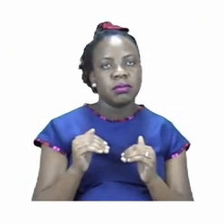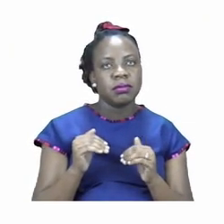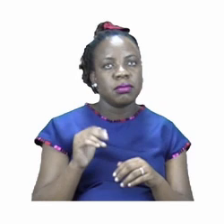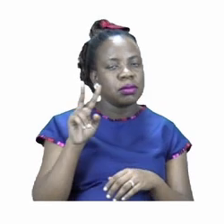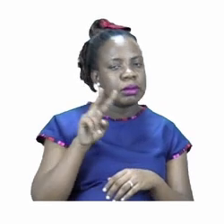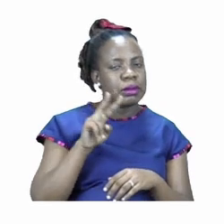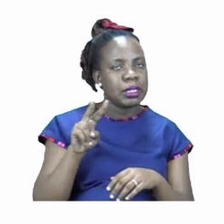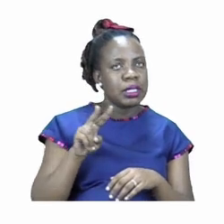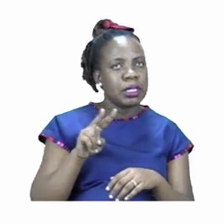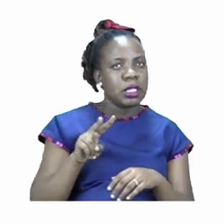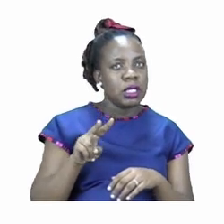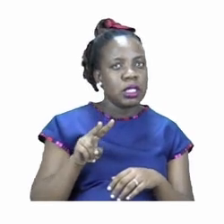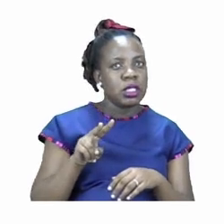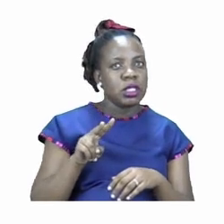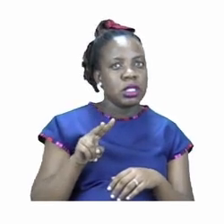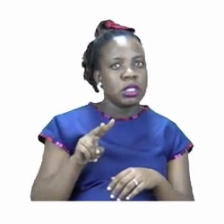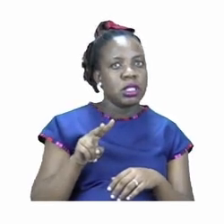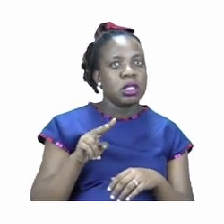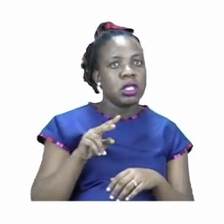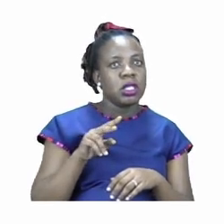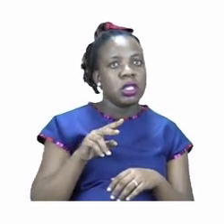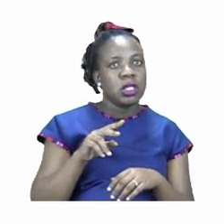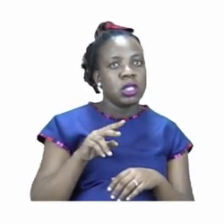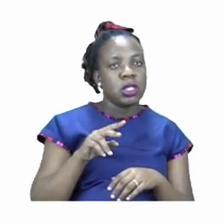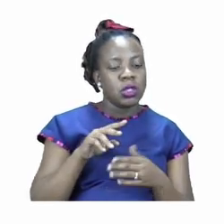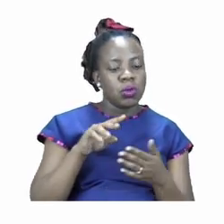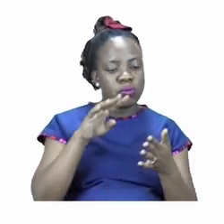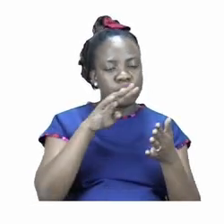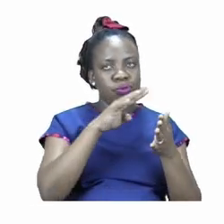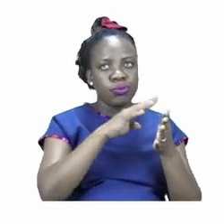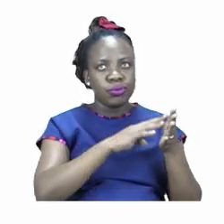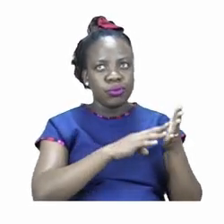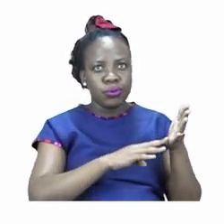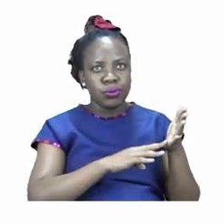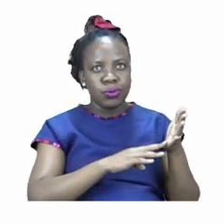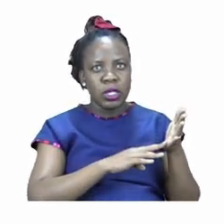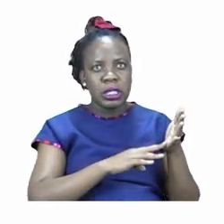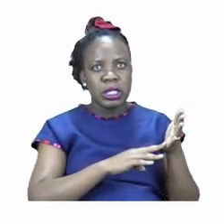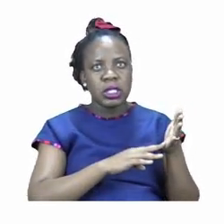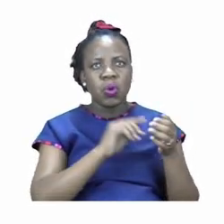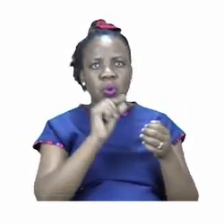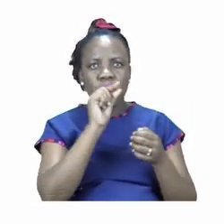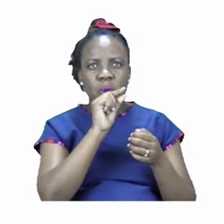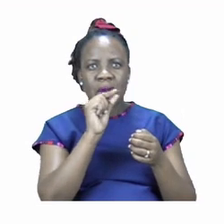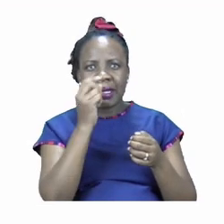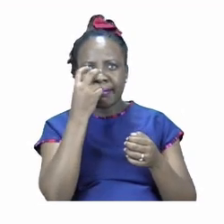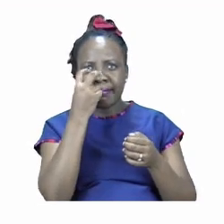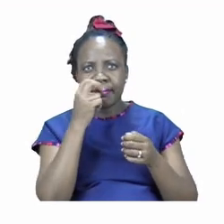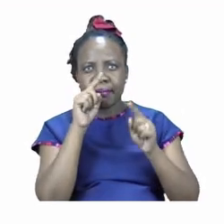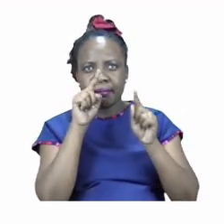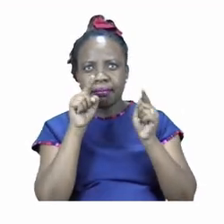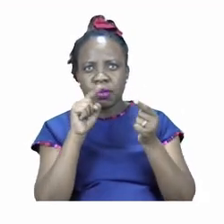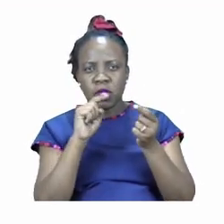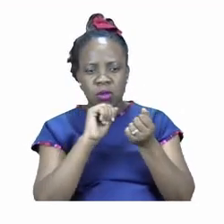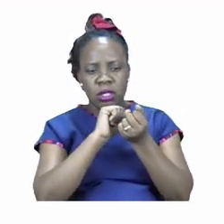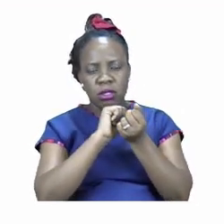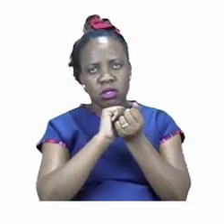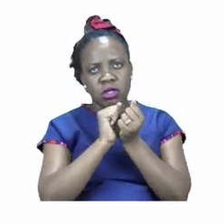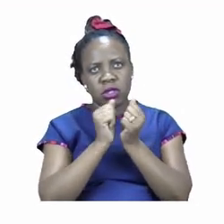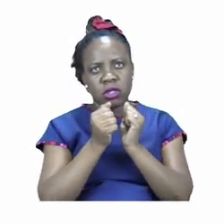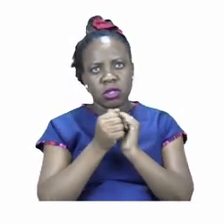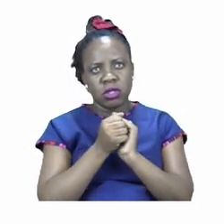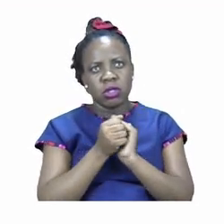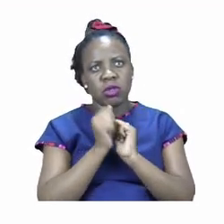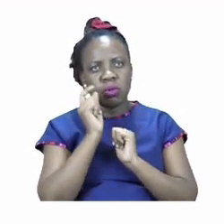the words in brackets and change them into plurals. So, once you do that, boys and